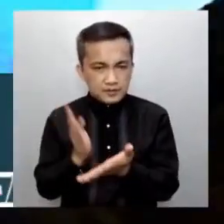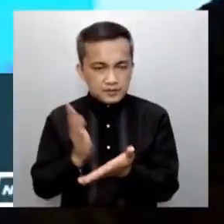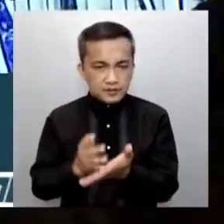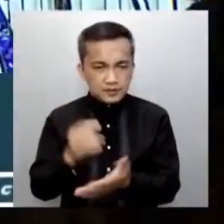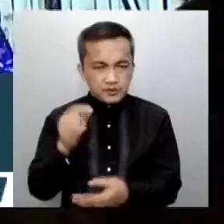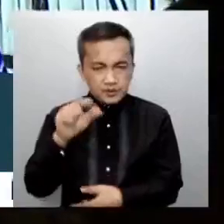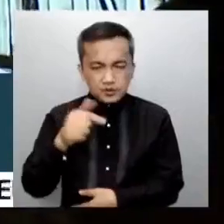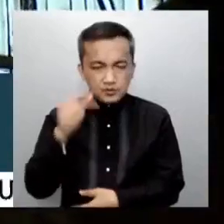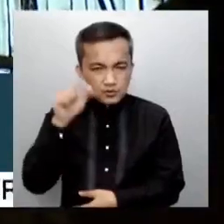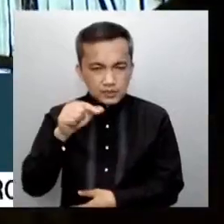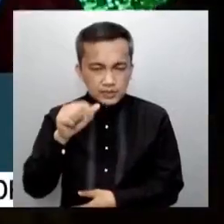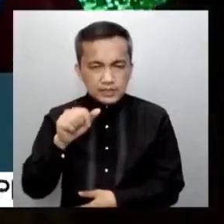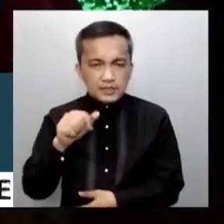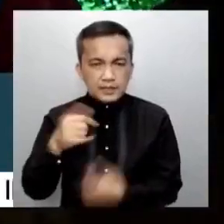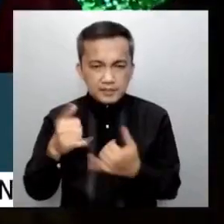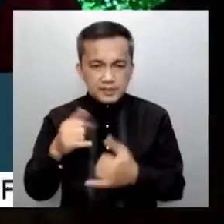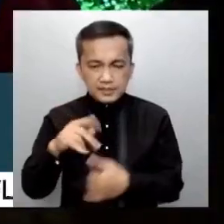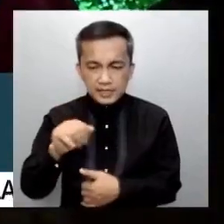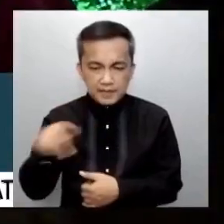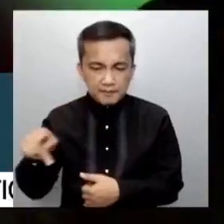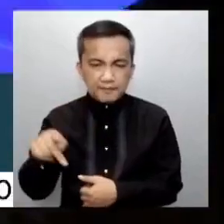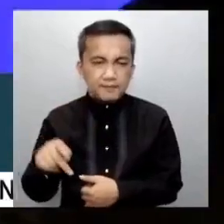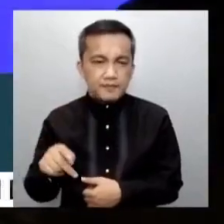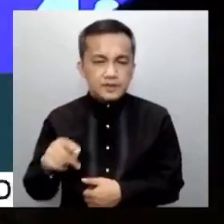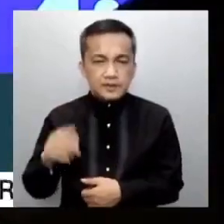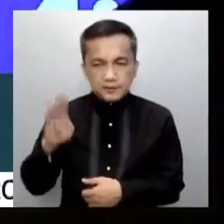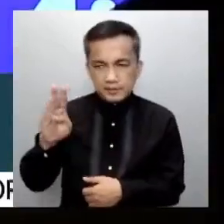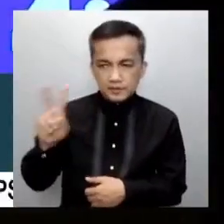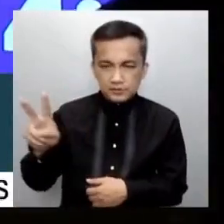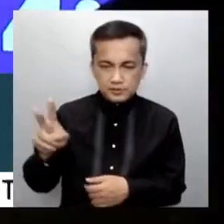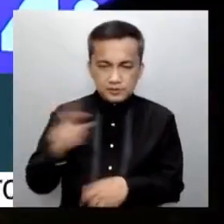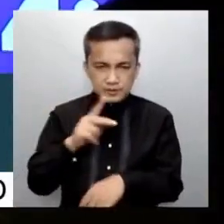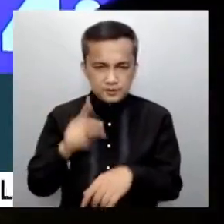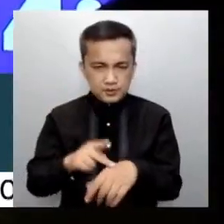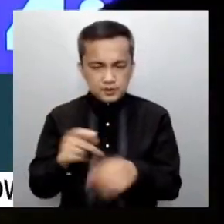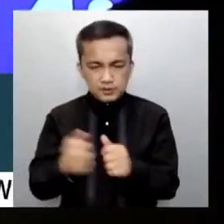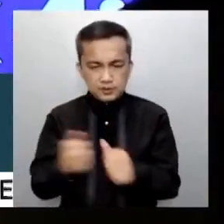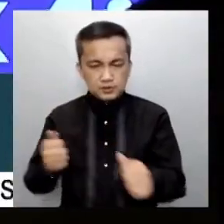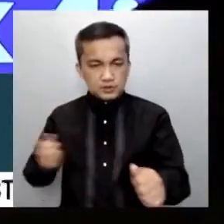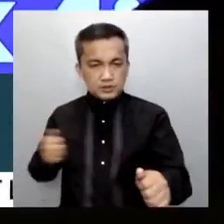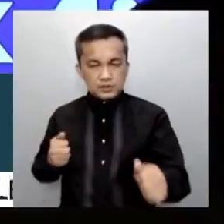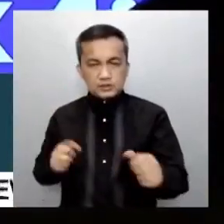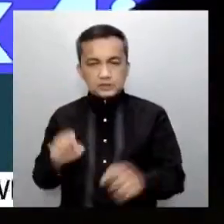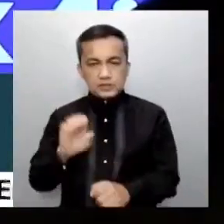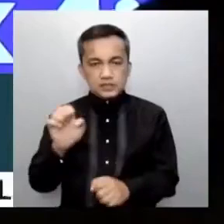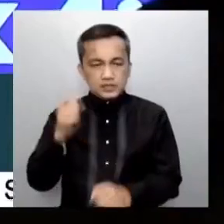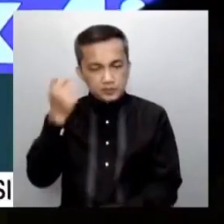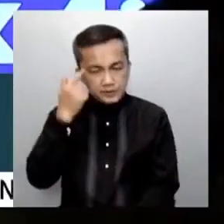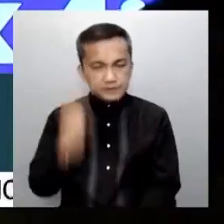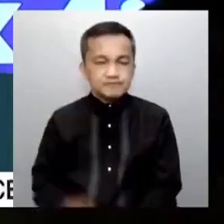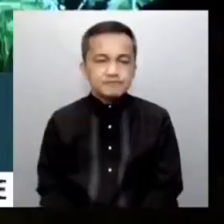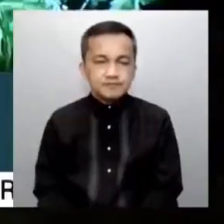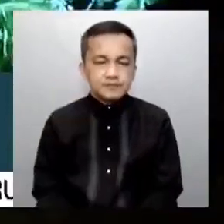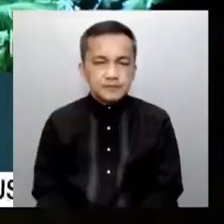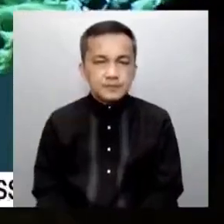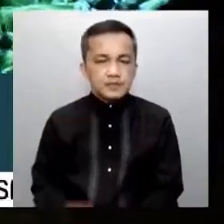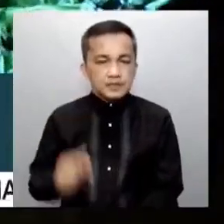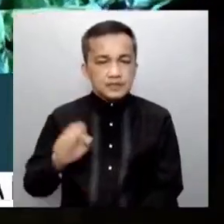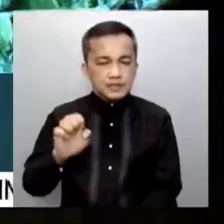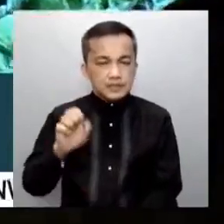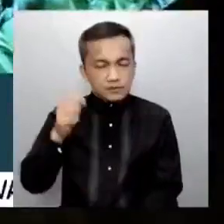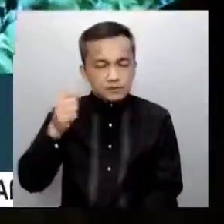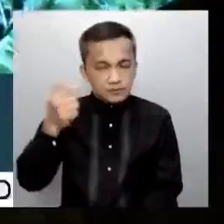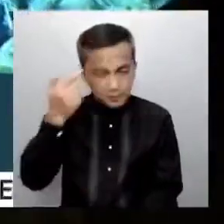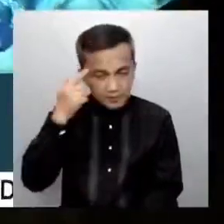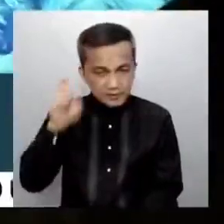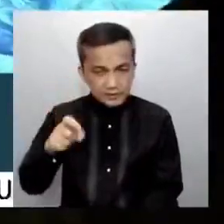Store. Marcos Jr. says the Philippines has fallen behind in e-governance, and the government simply needs to catch up. This, as